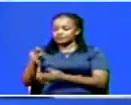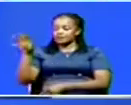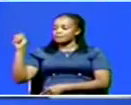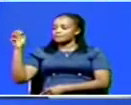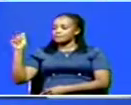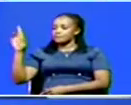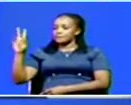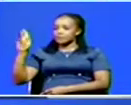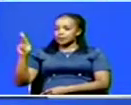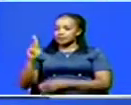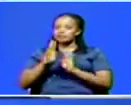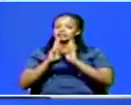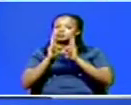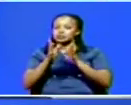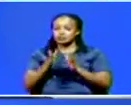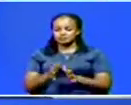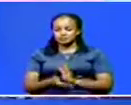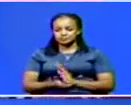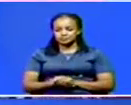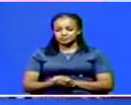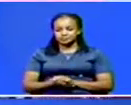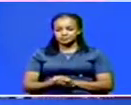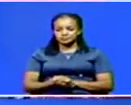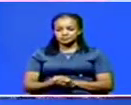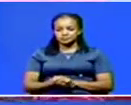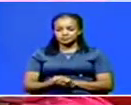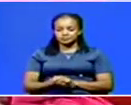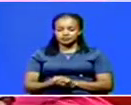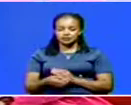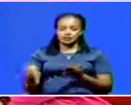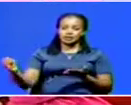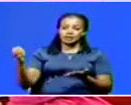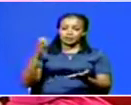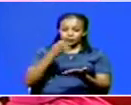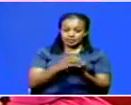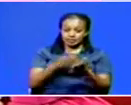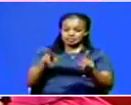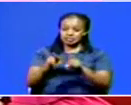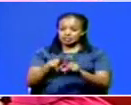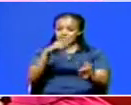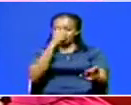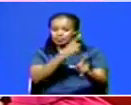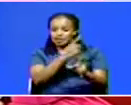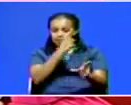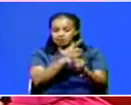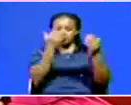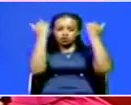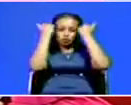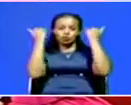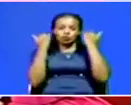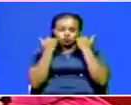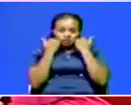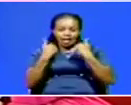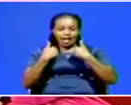Namaswa, KTN News. The Employment and Labour Relations Court has restrained Professor